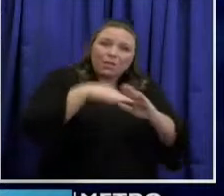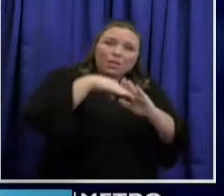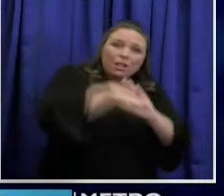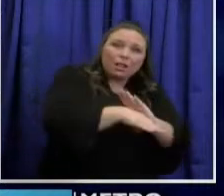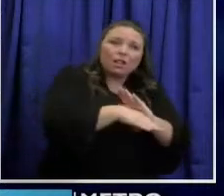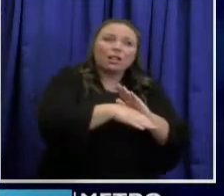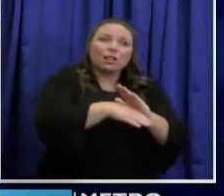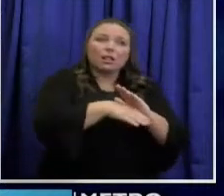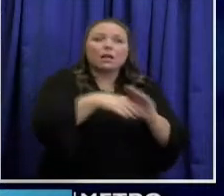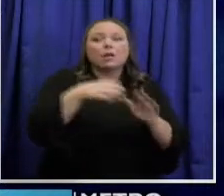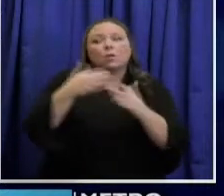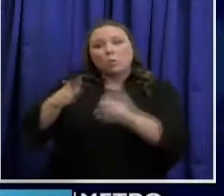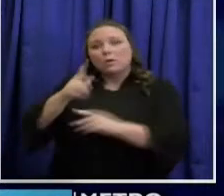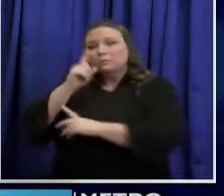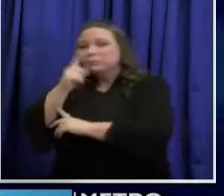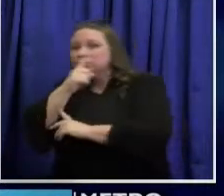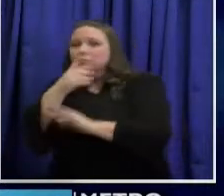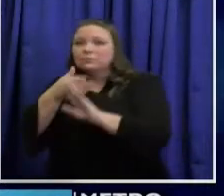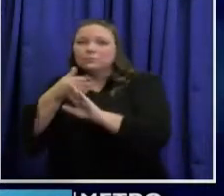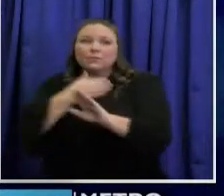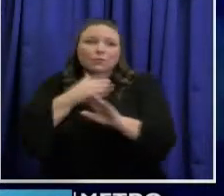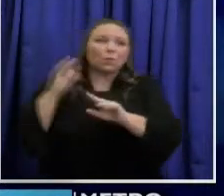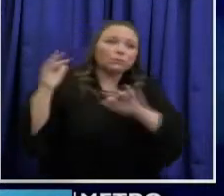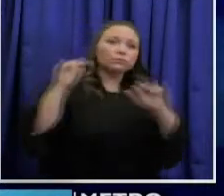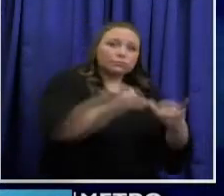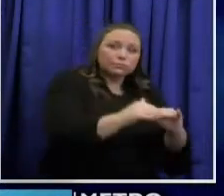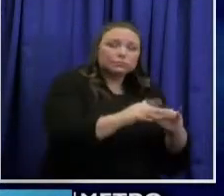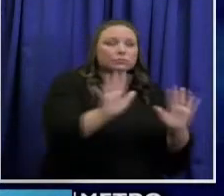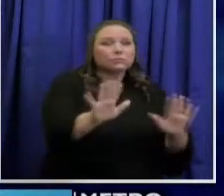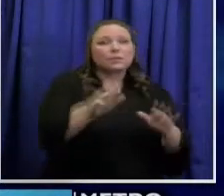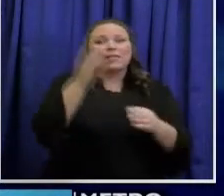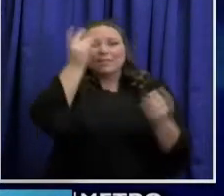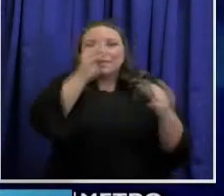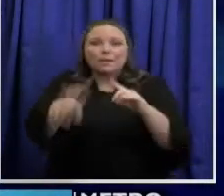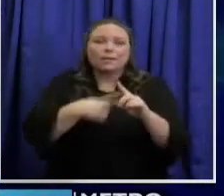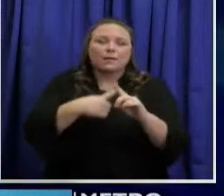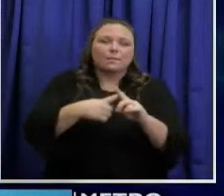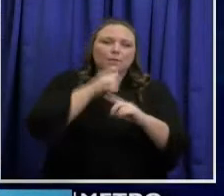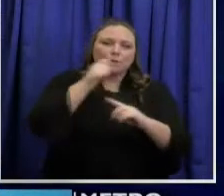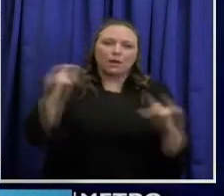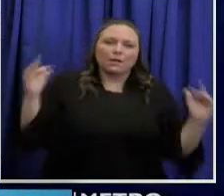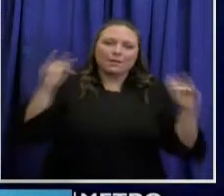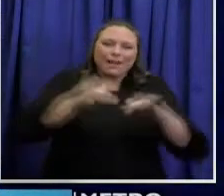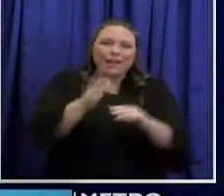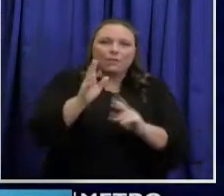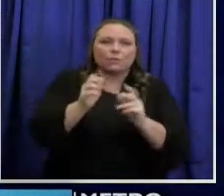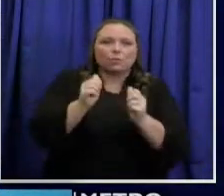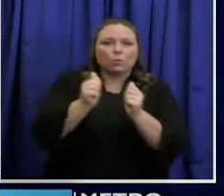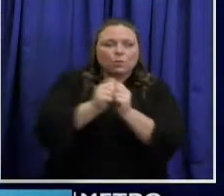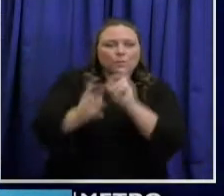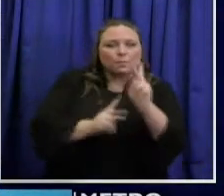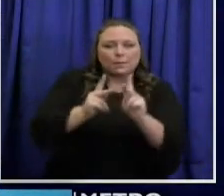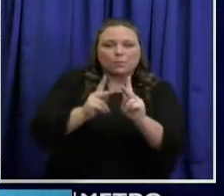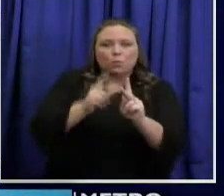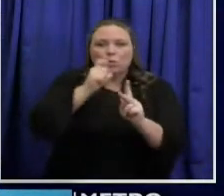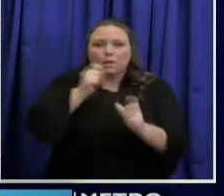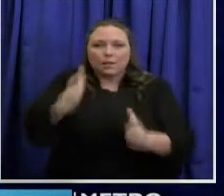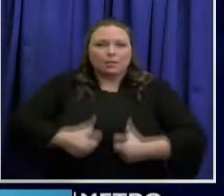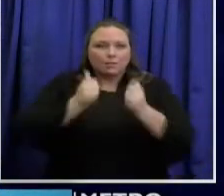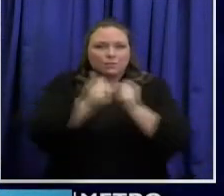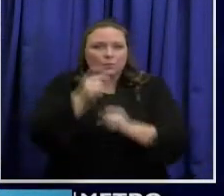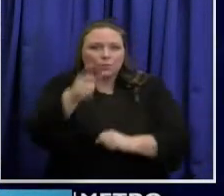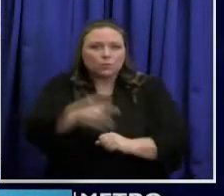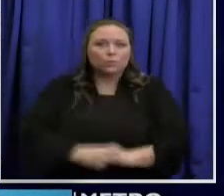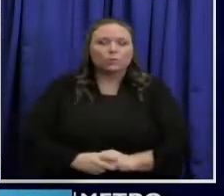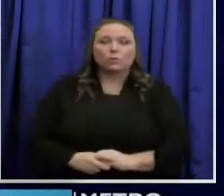for Thanksgiving. Please reconsider any plans to gather with those outside of your household. Every public health expert